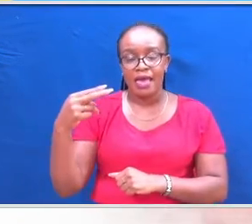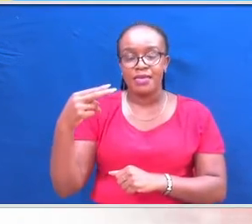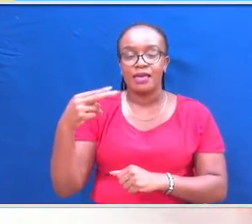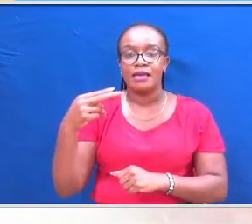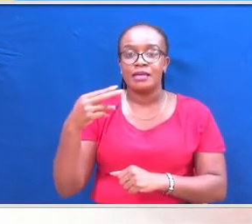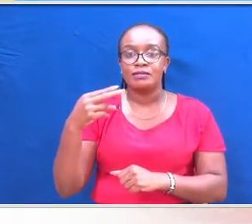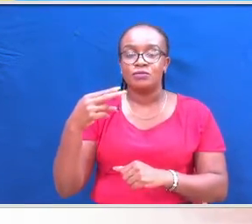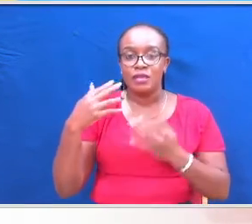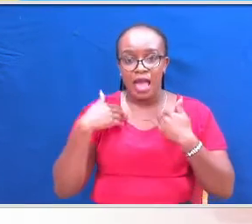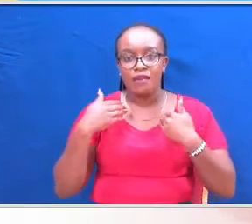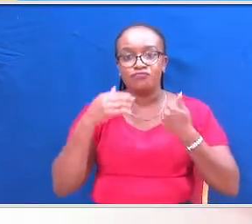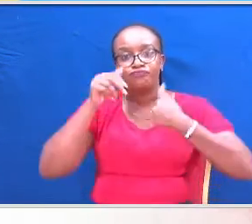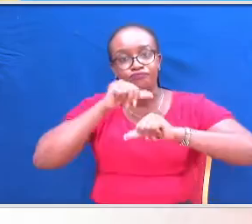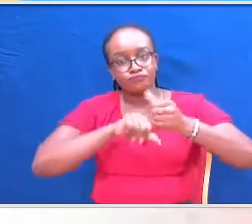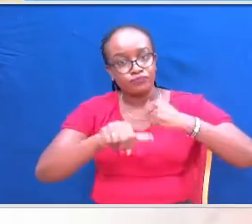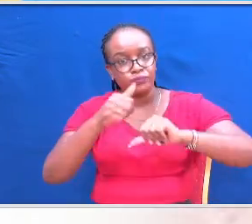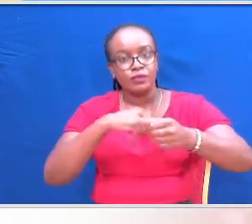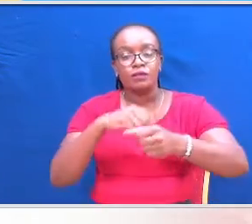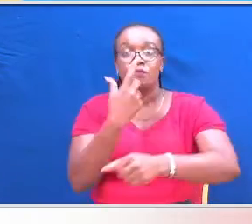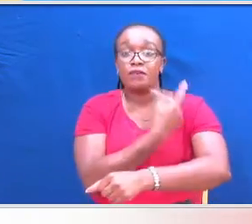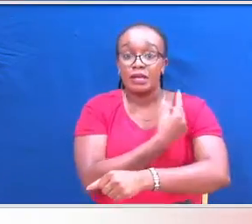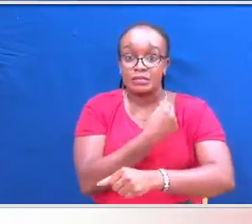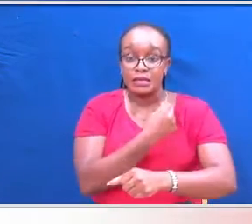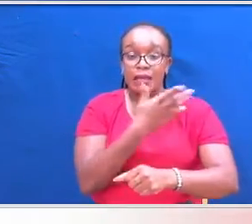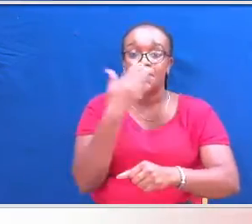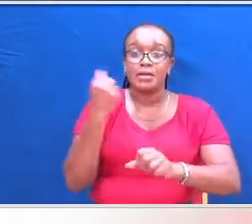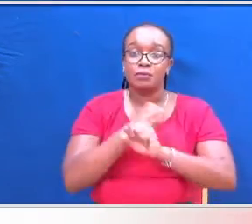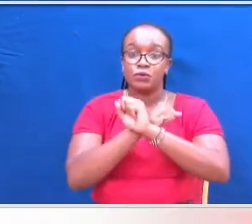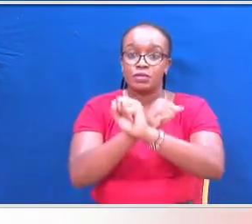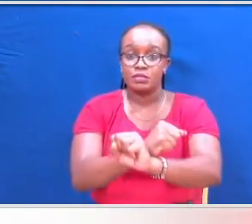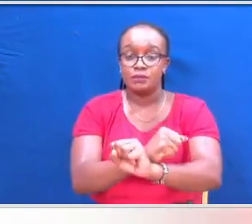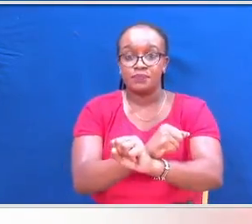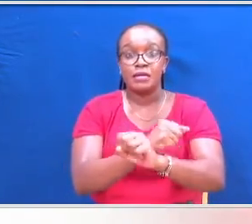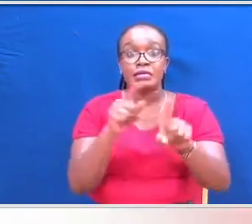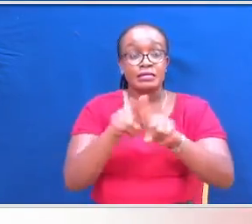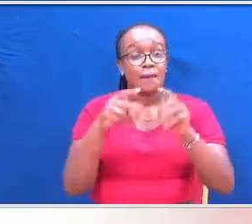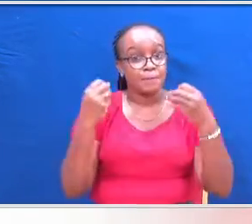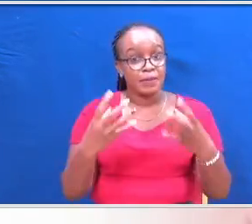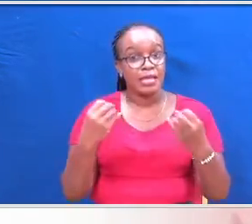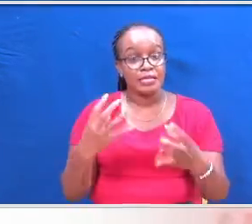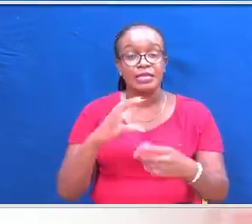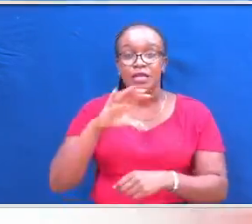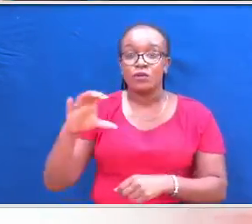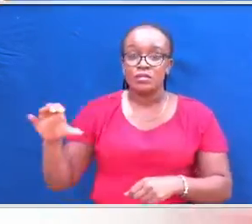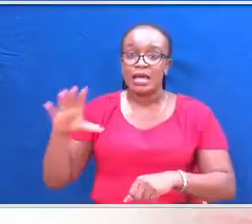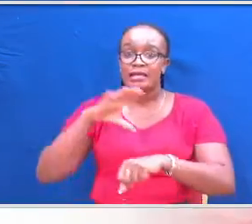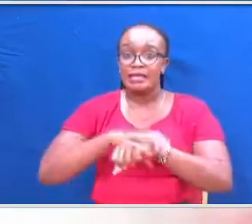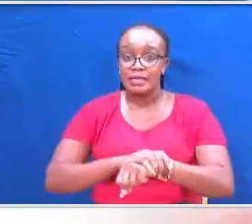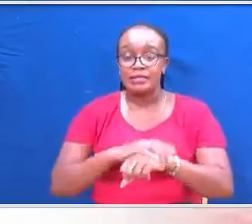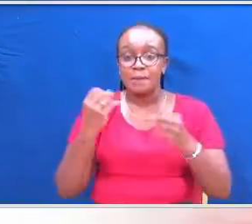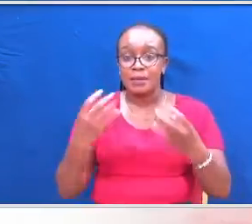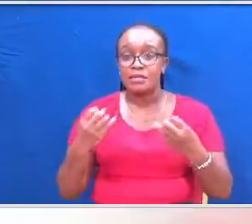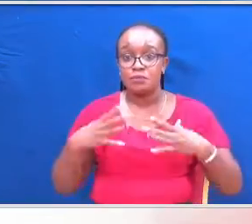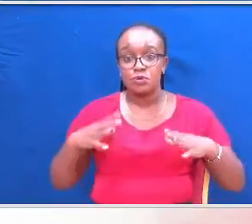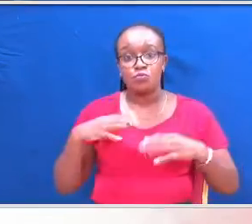vaccine, and therefore the better protection one gets. And even though many counties are recording a huge number of persons